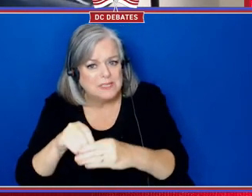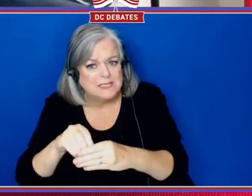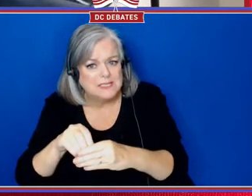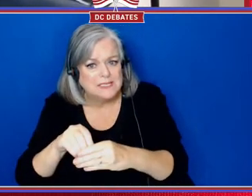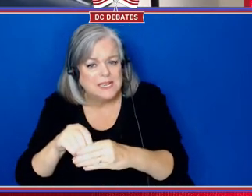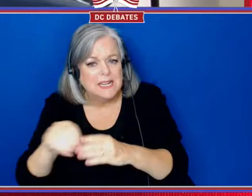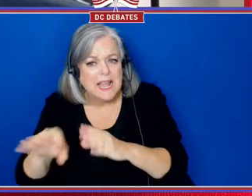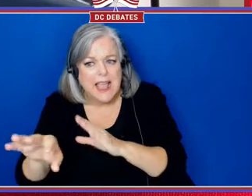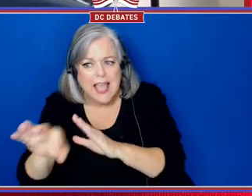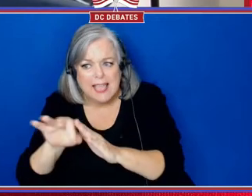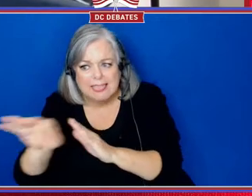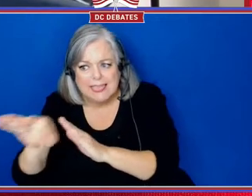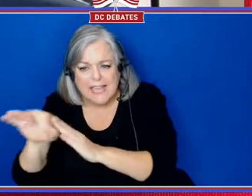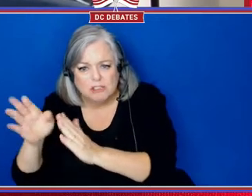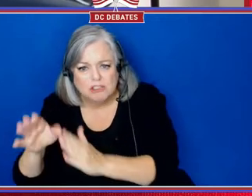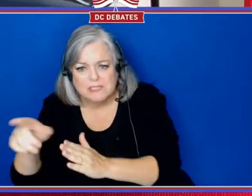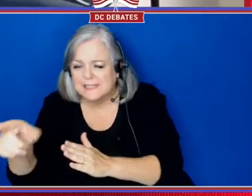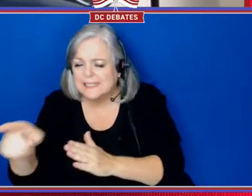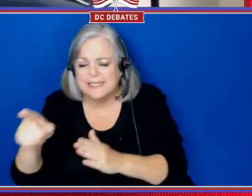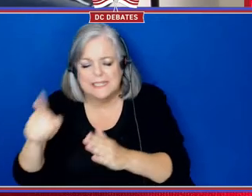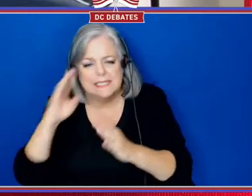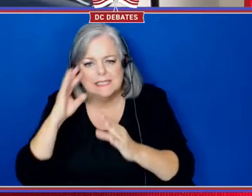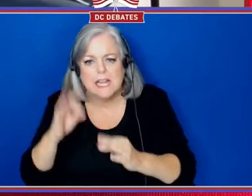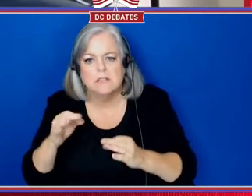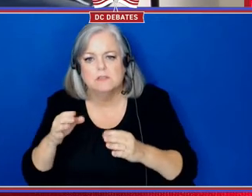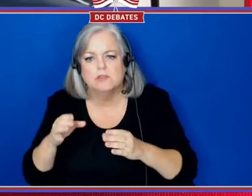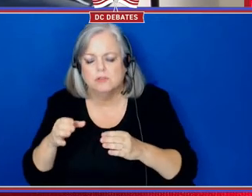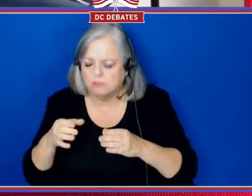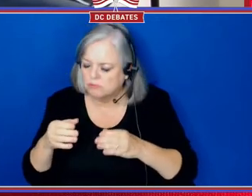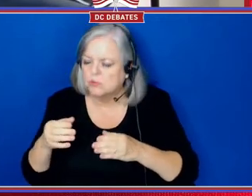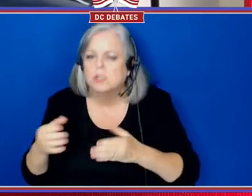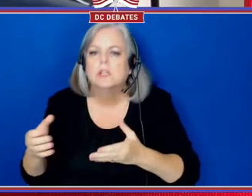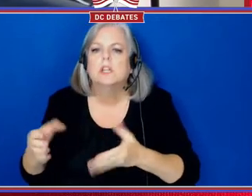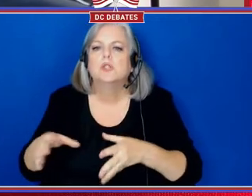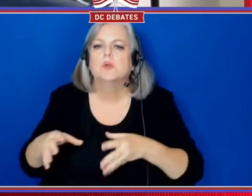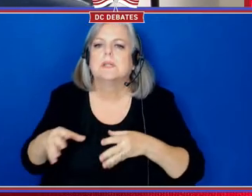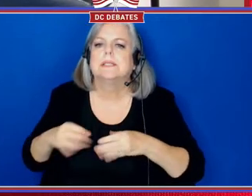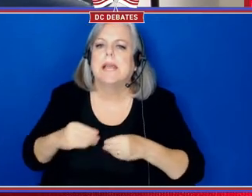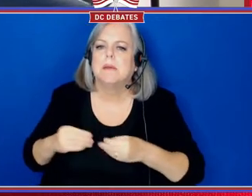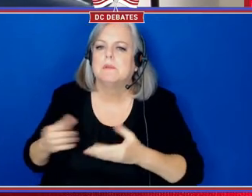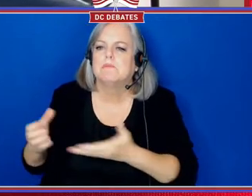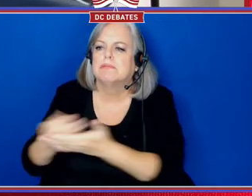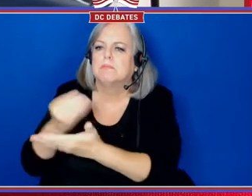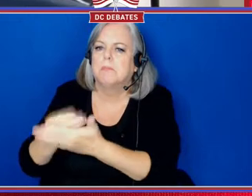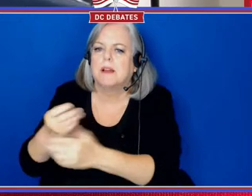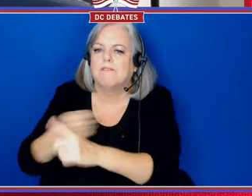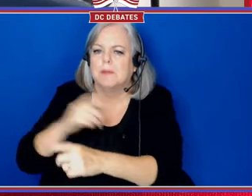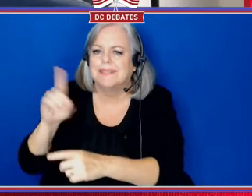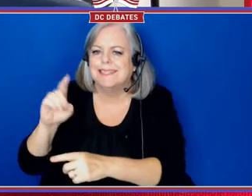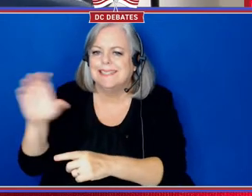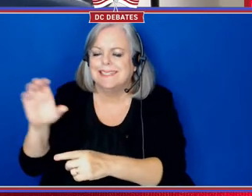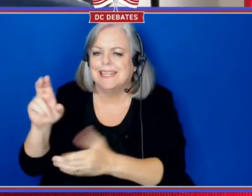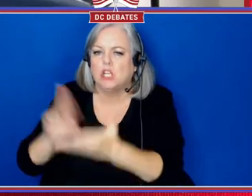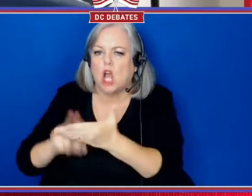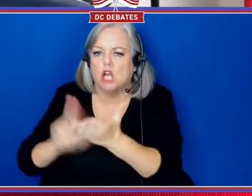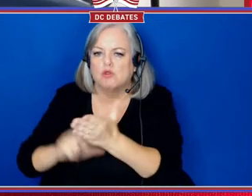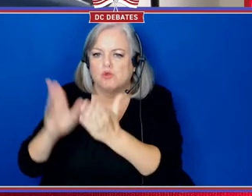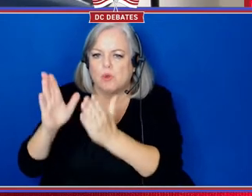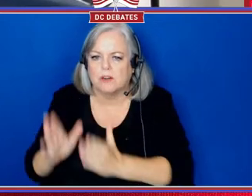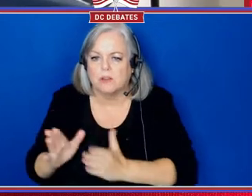he decided to go the traditional route and accept contributions from DC contractors. So what you're going to get with